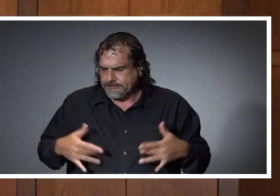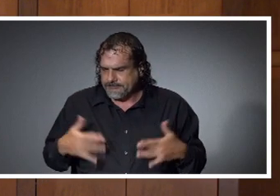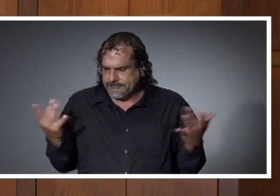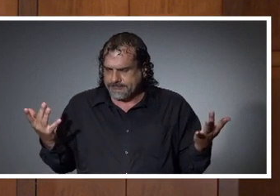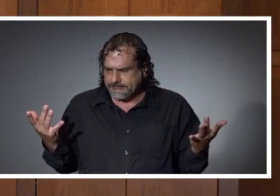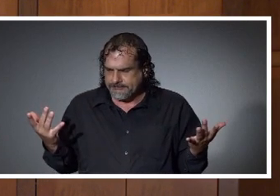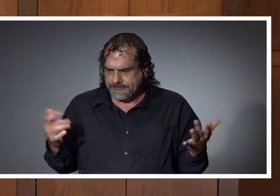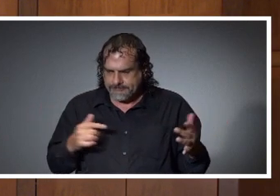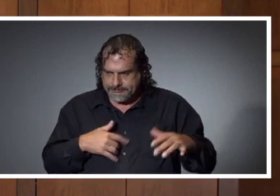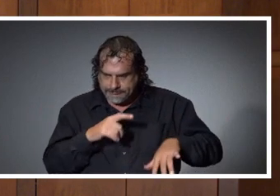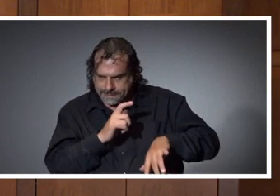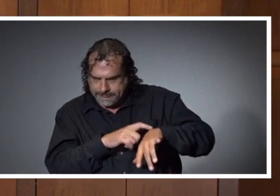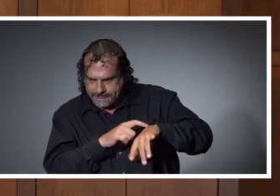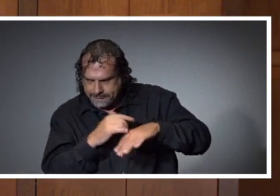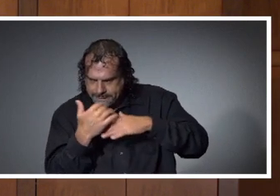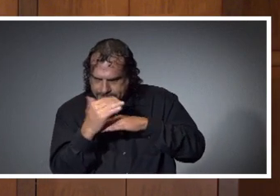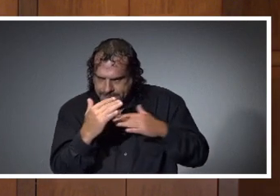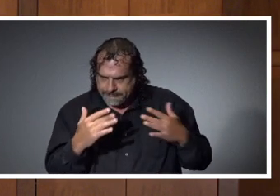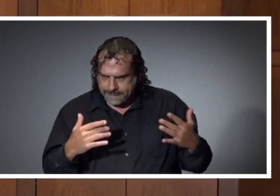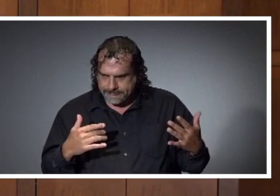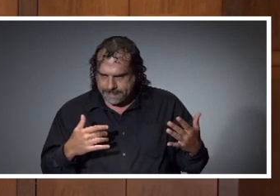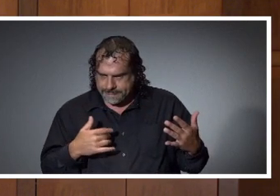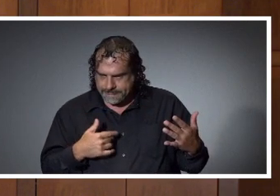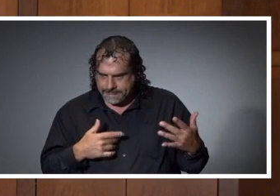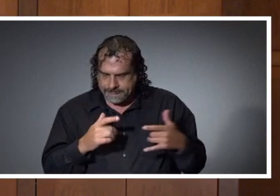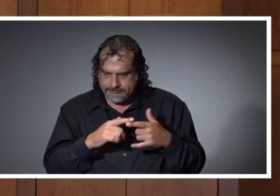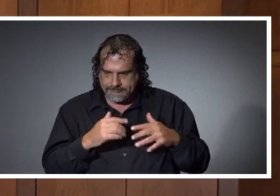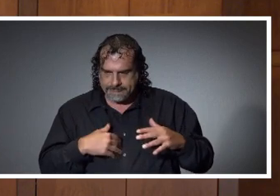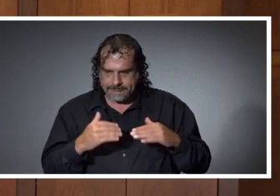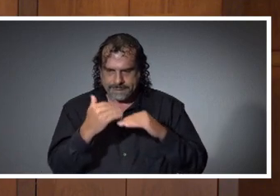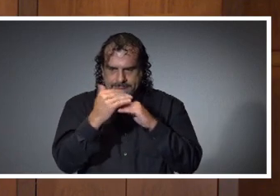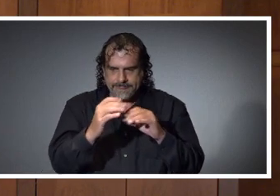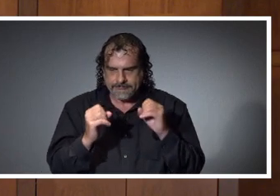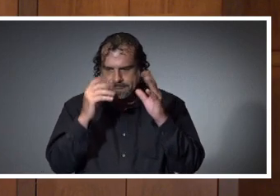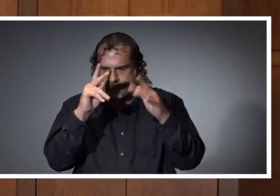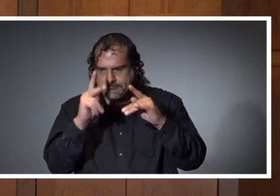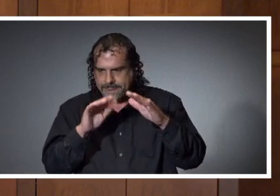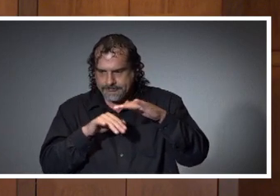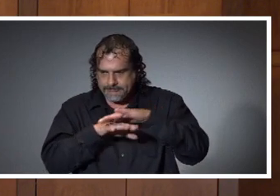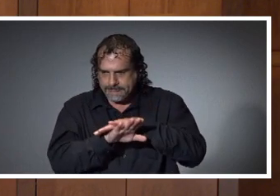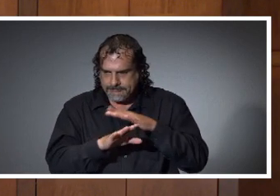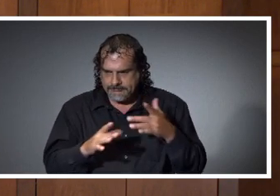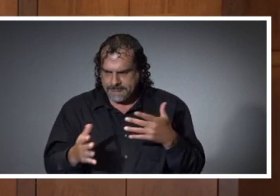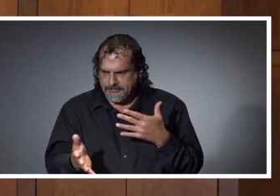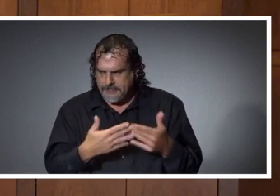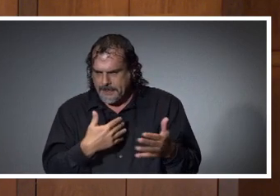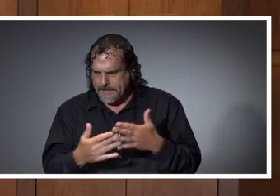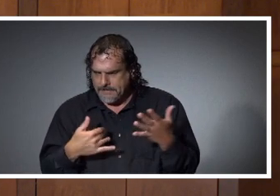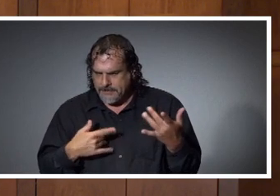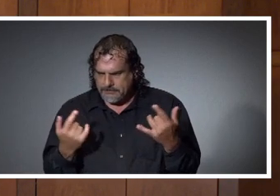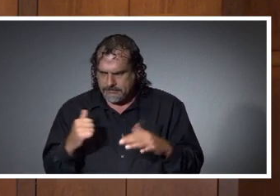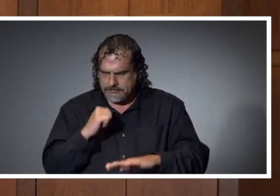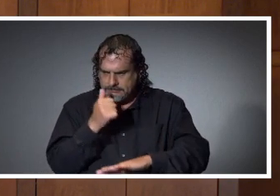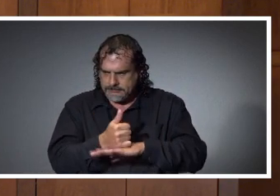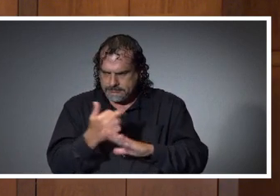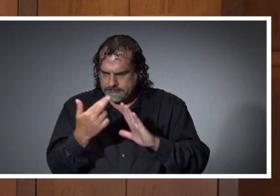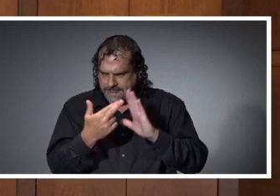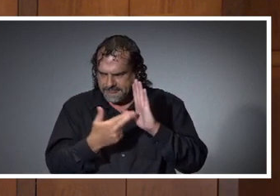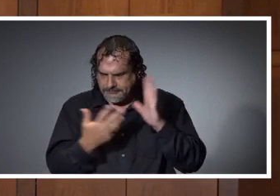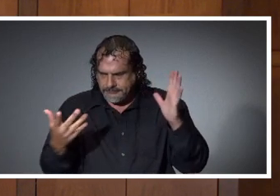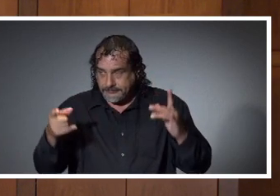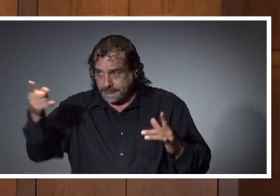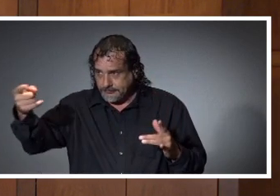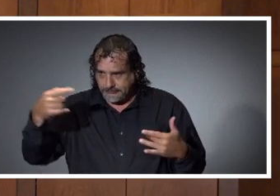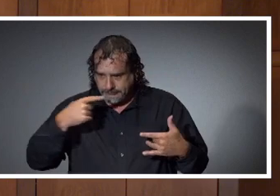have a timeline? Are we going to have a size capacity level? Whatever it takes place with that. And I know that you had a